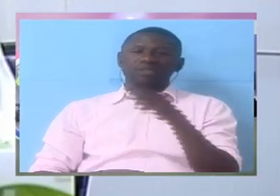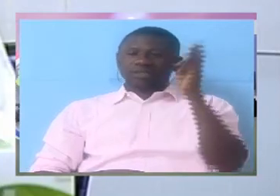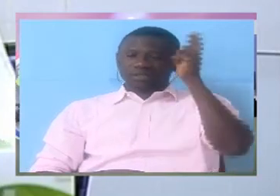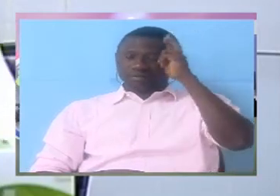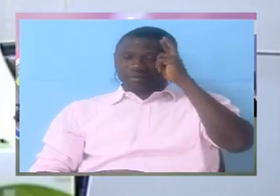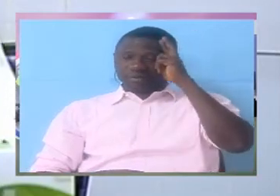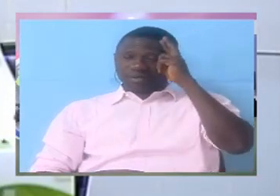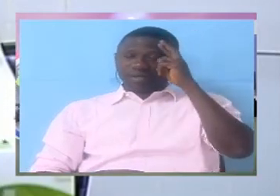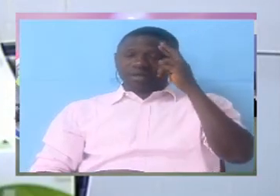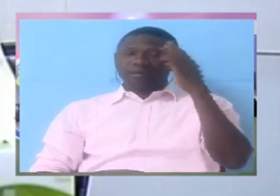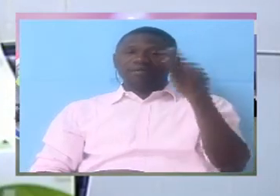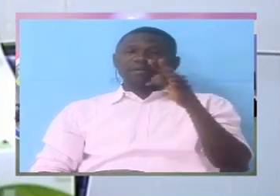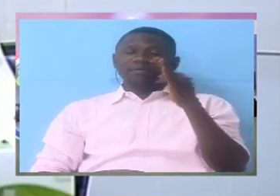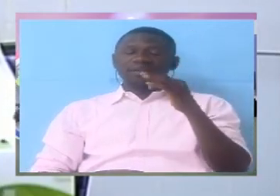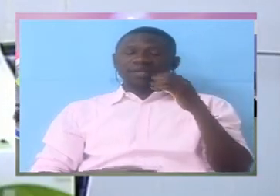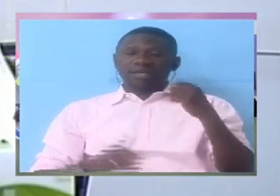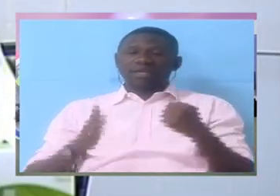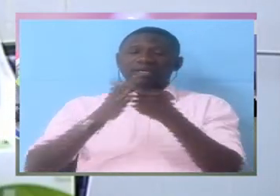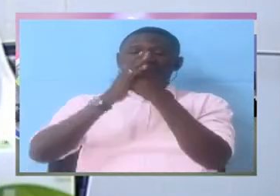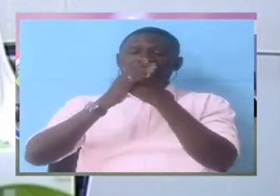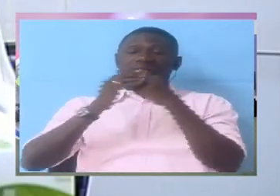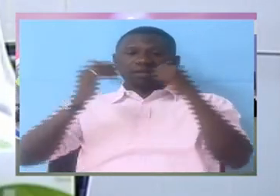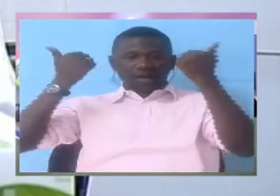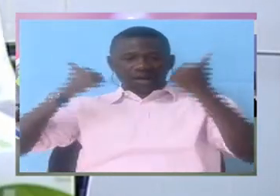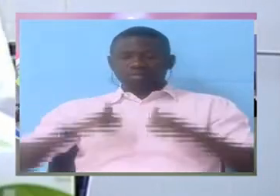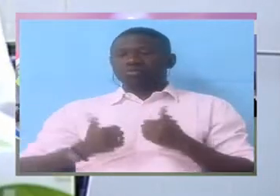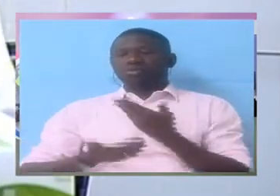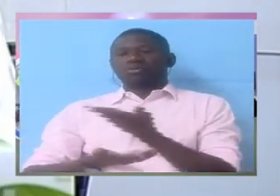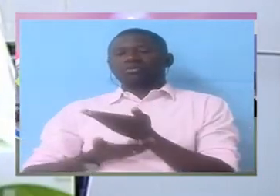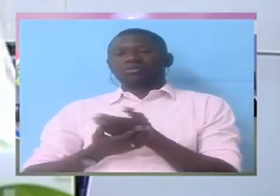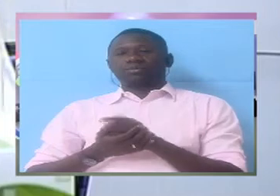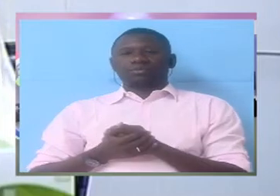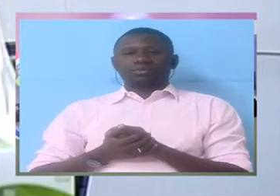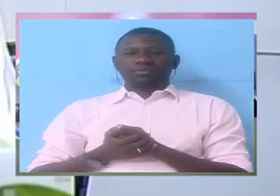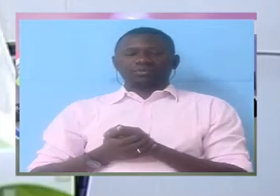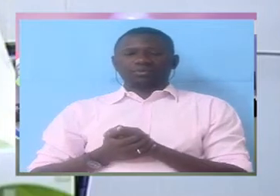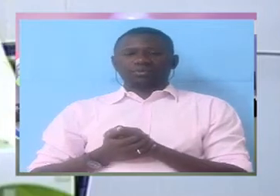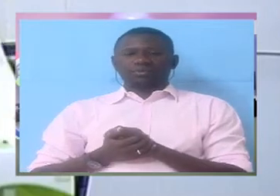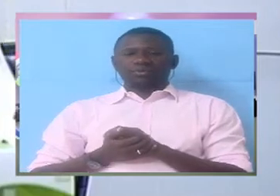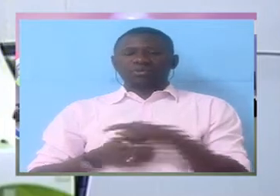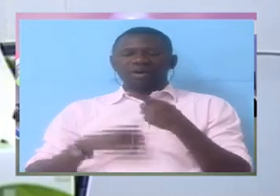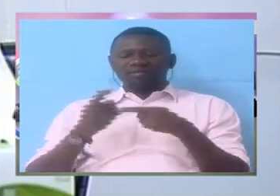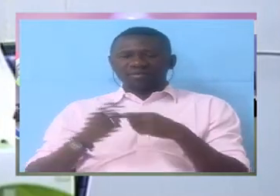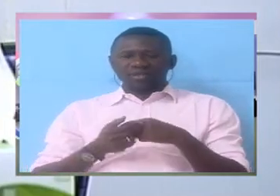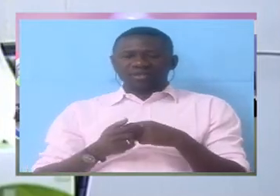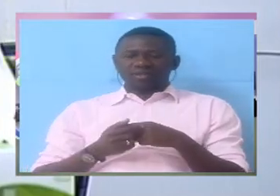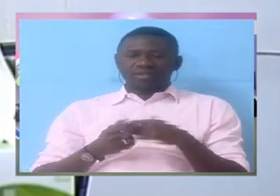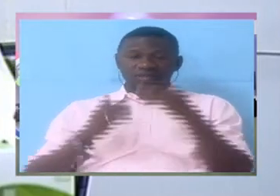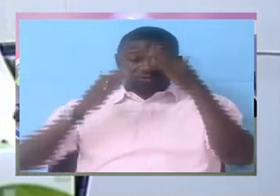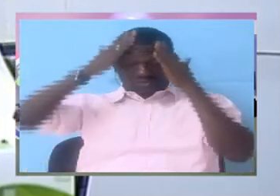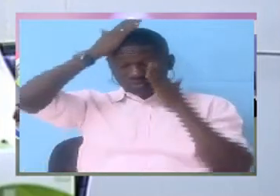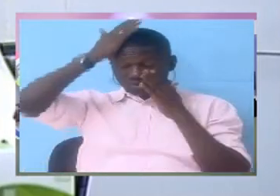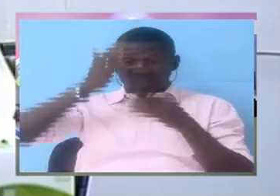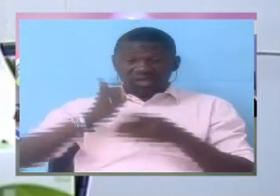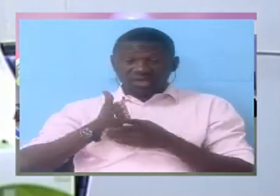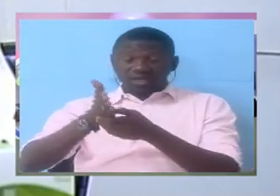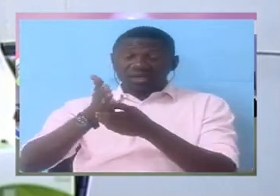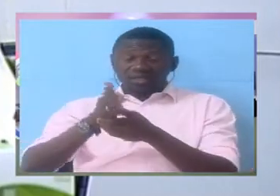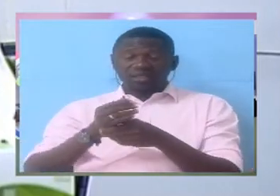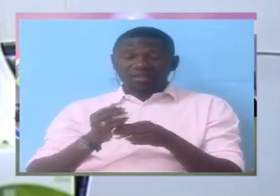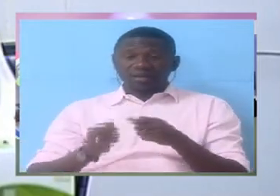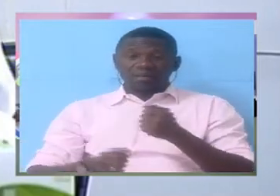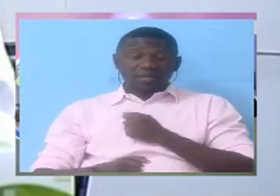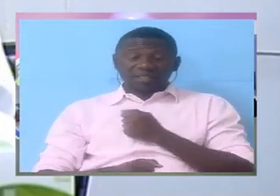came. Nyimbo inkandiro keta. So it was a concern to the juntas. Keta sojar nyaton koli